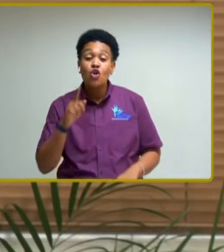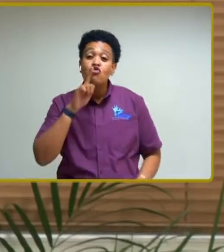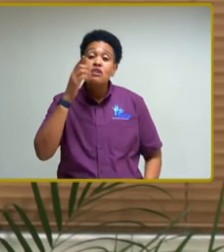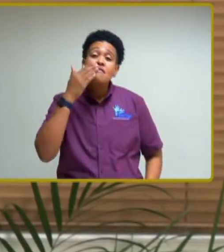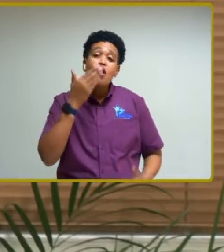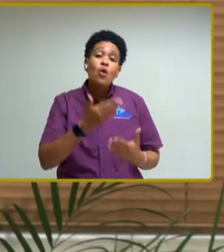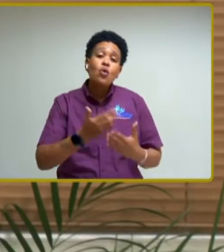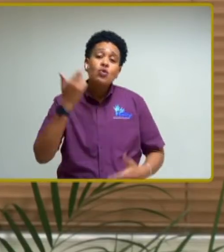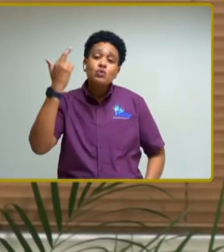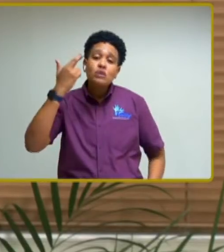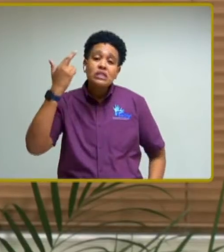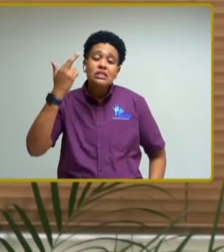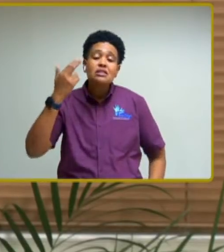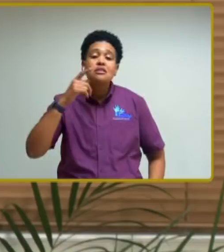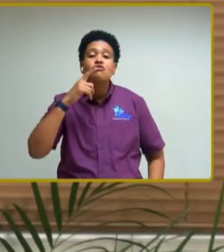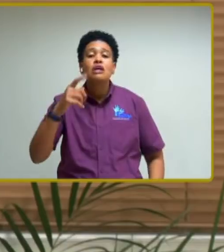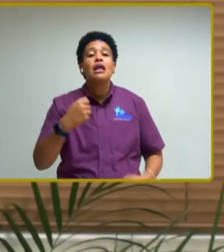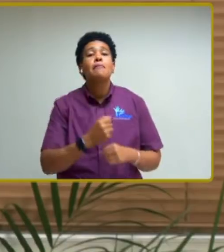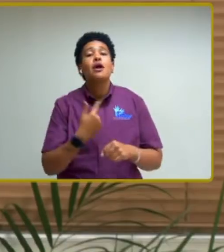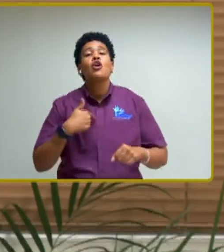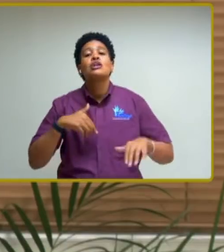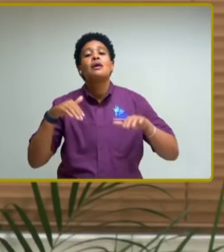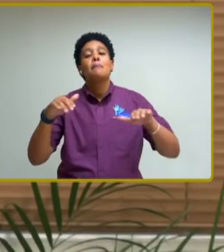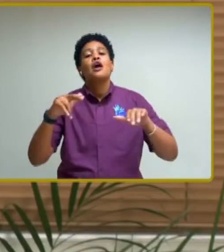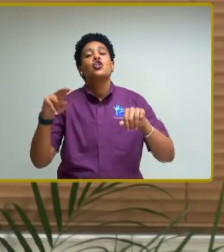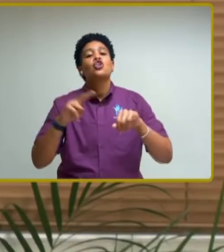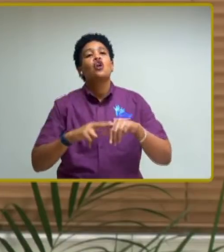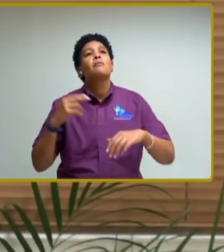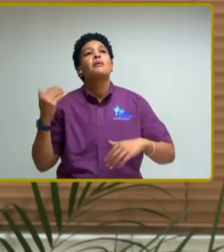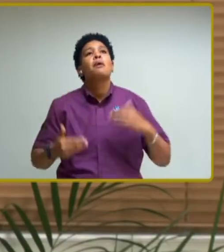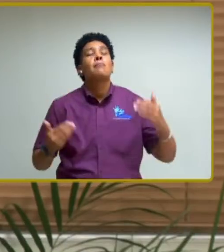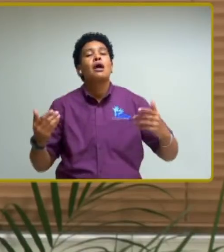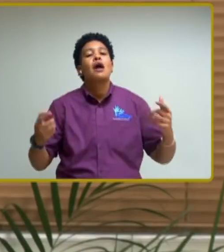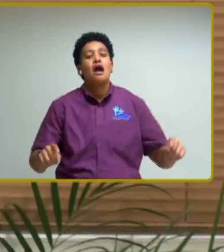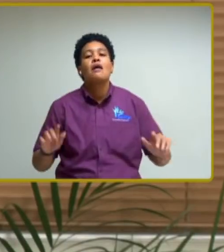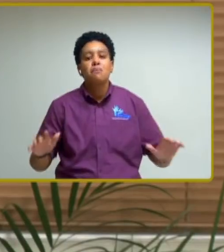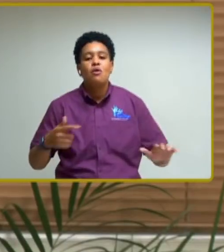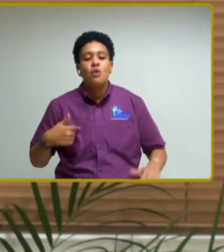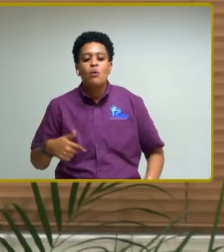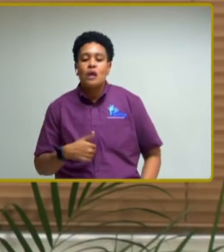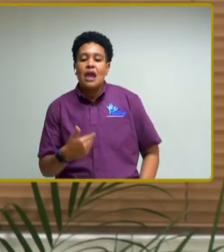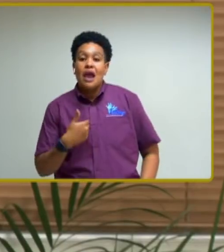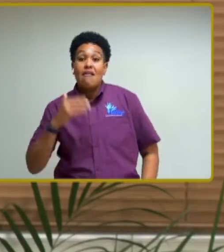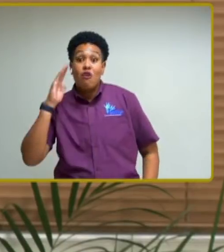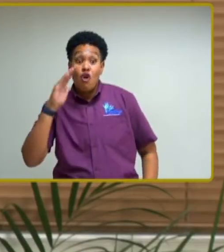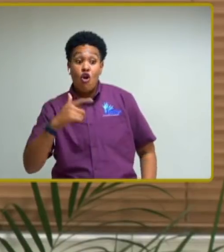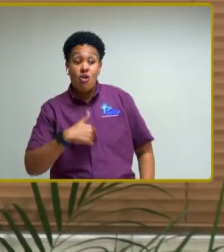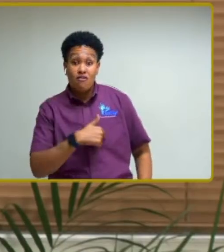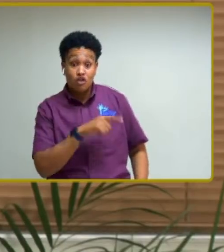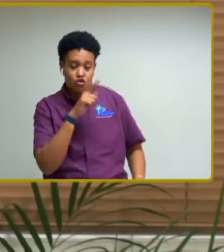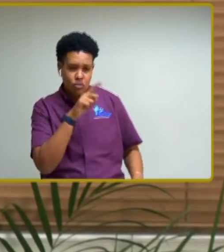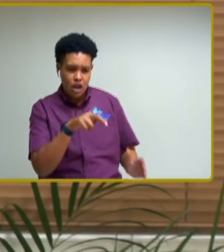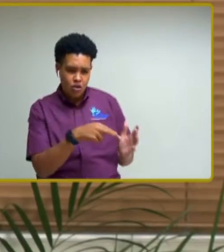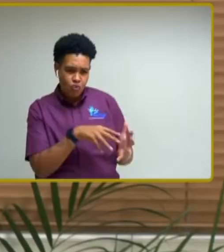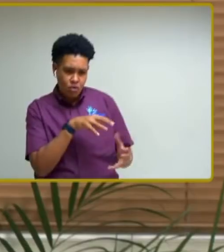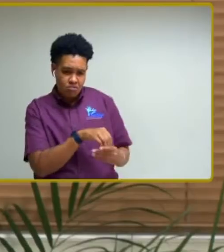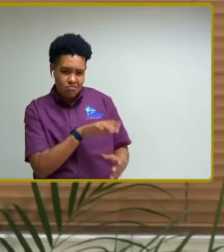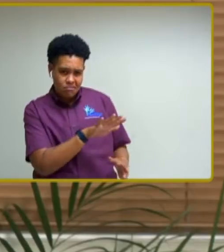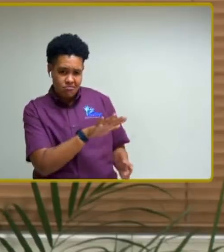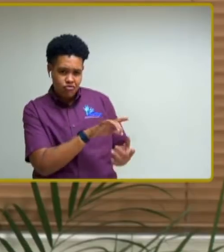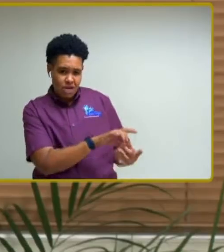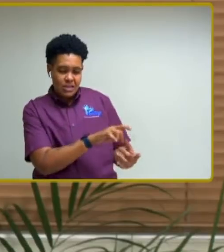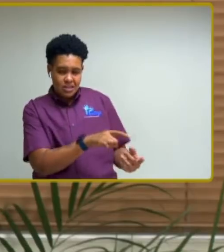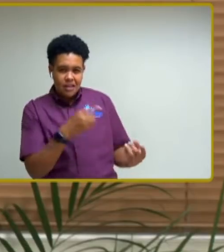a good cause. It is about getting us back to normal, and we have, all of us, a role to play in that